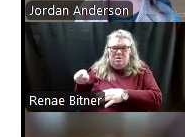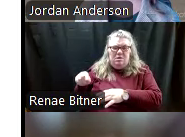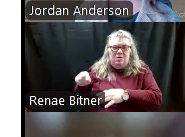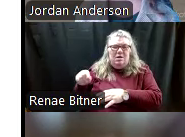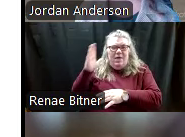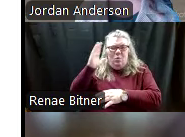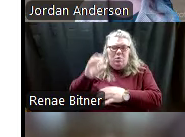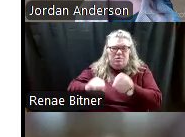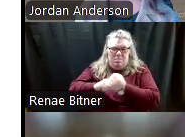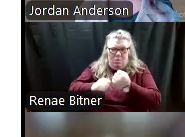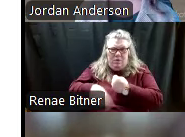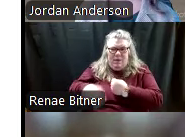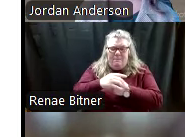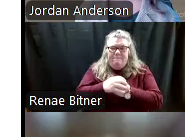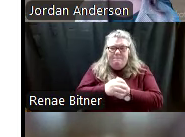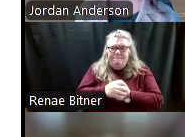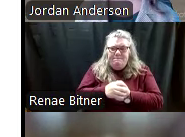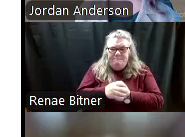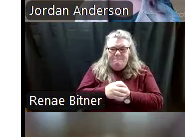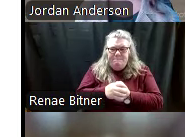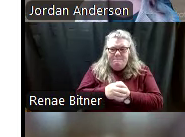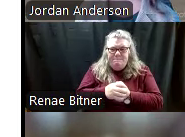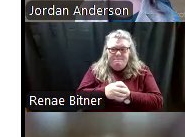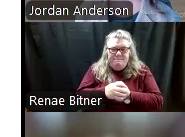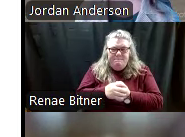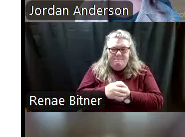for them.